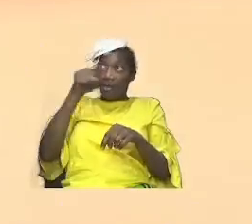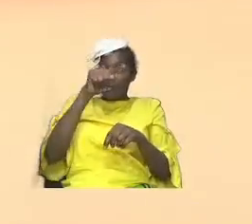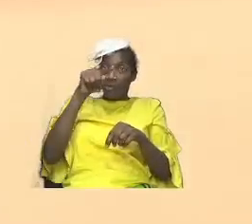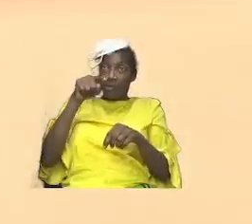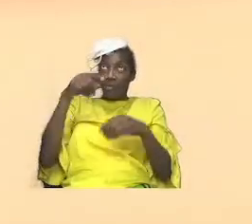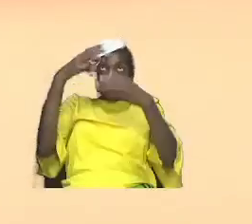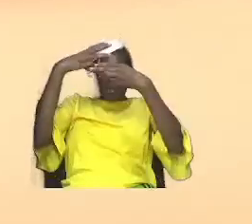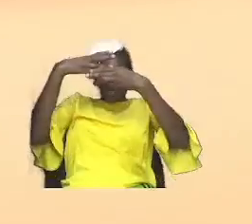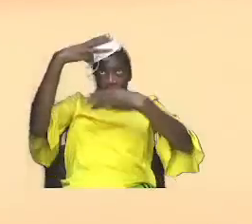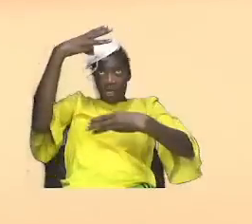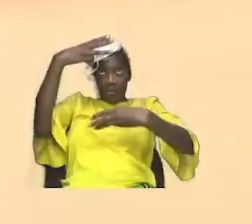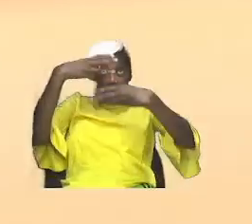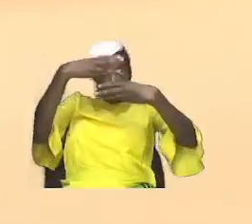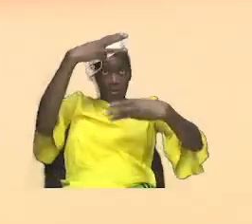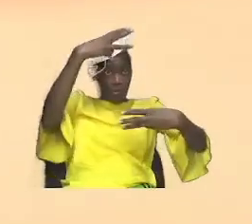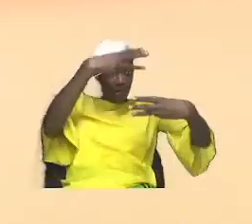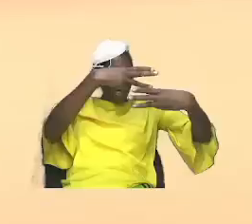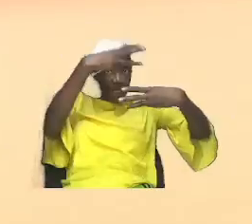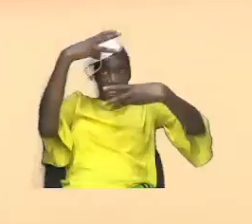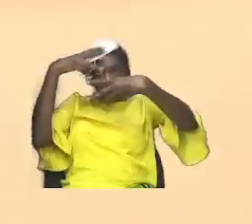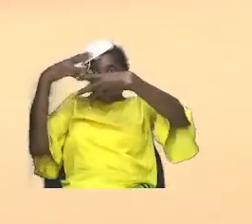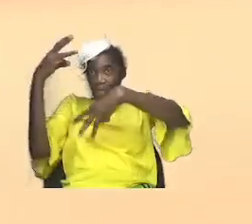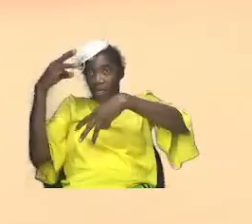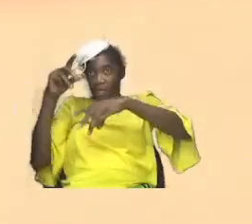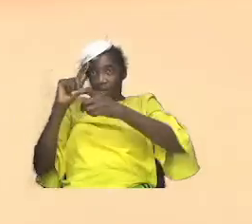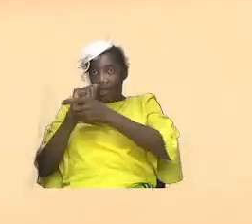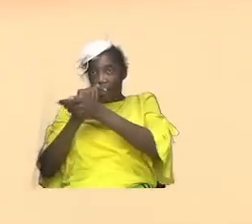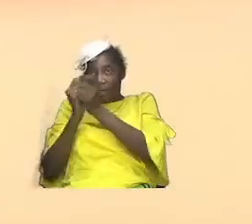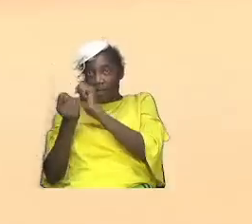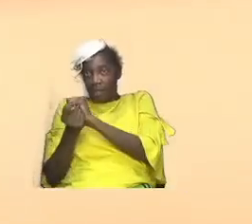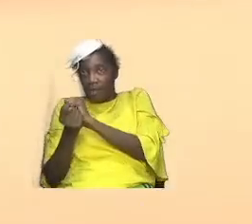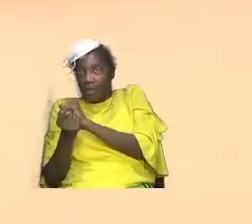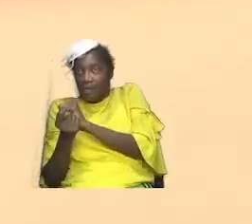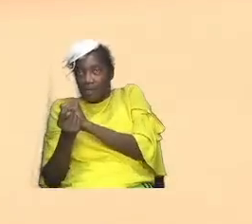window that when you turn the thing, you know, tick,